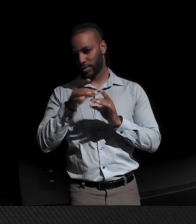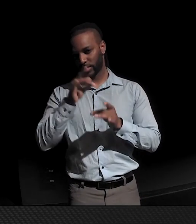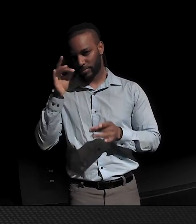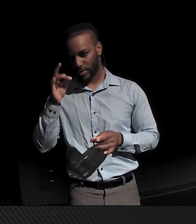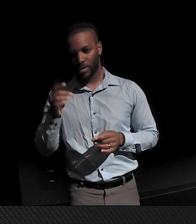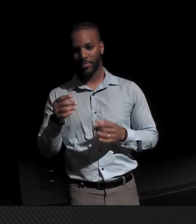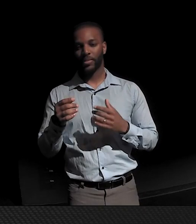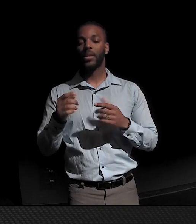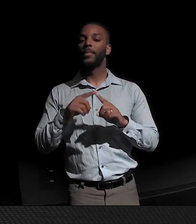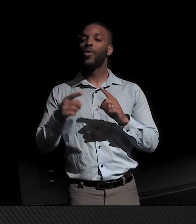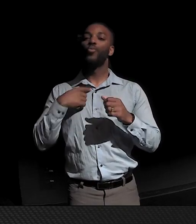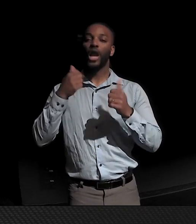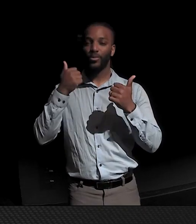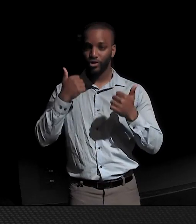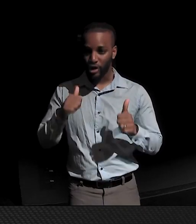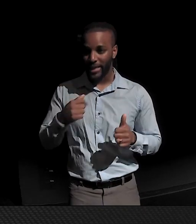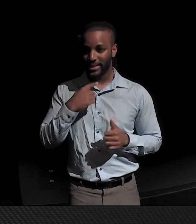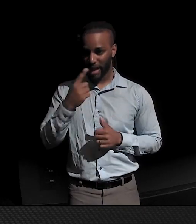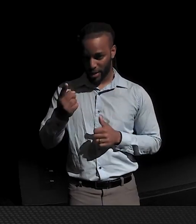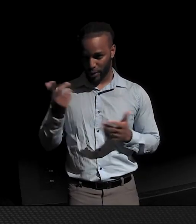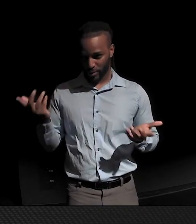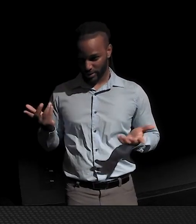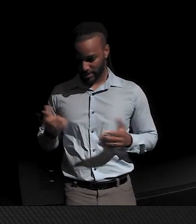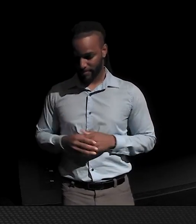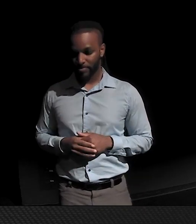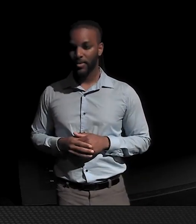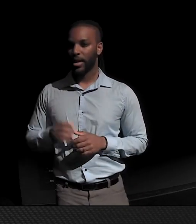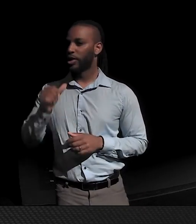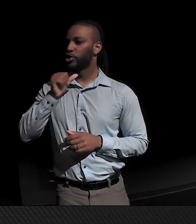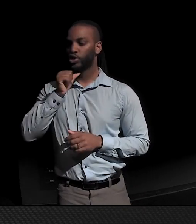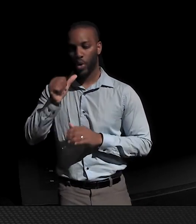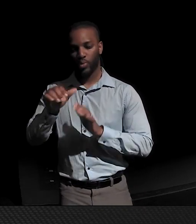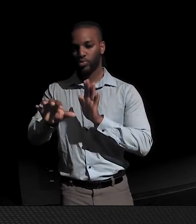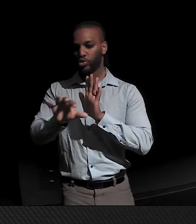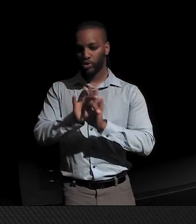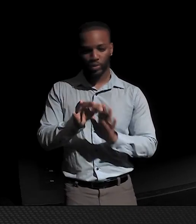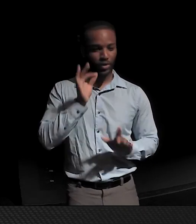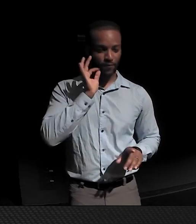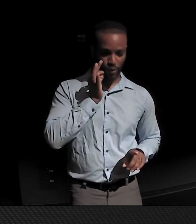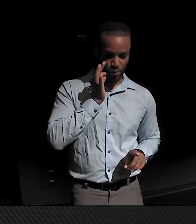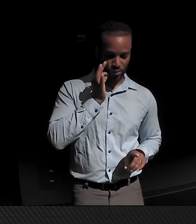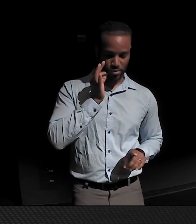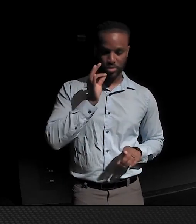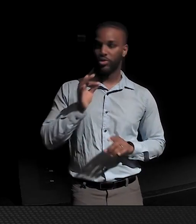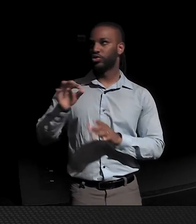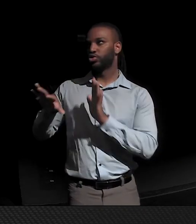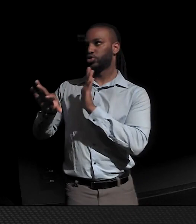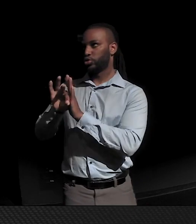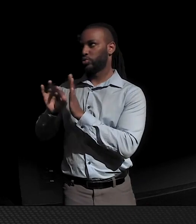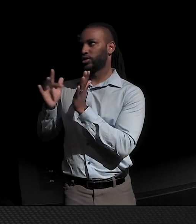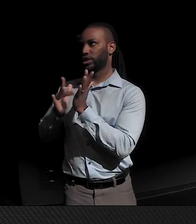through every aspect. What I'm trying to tell you is this. Don't choose the fruit. Choose Jesus.